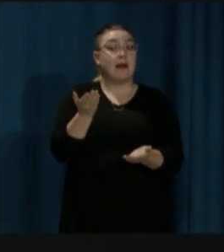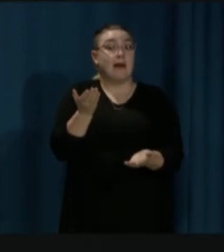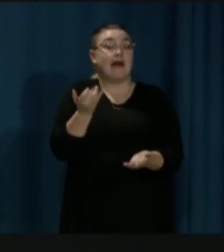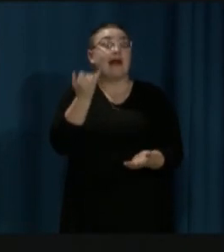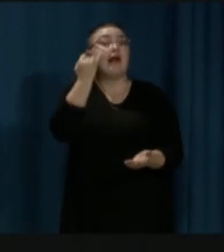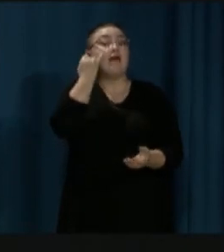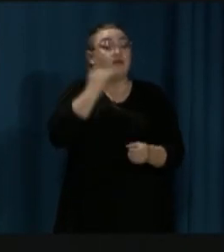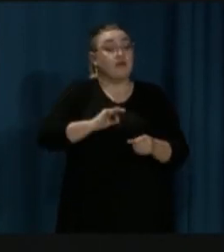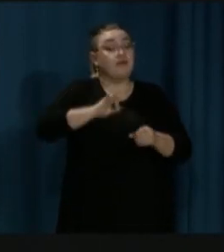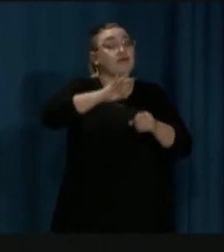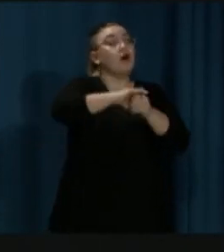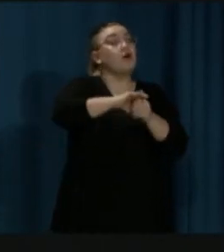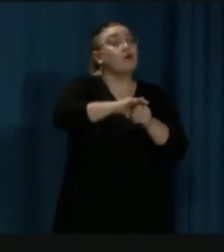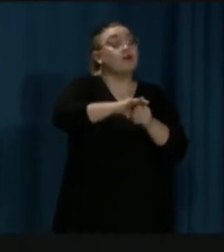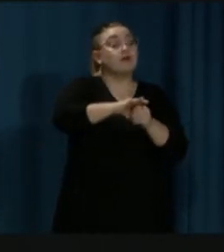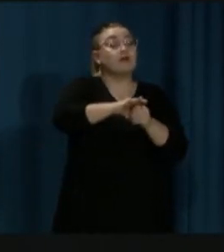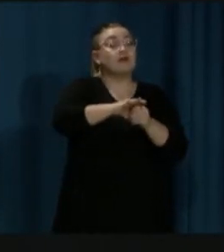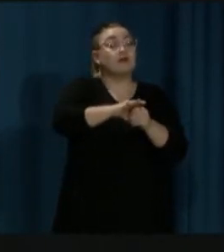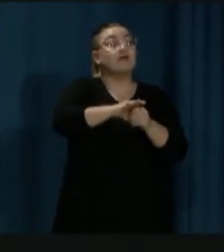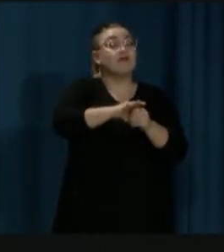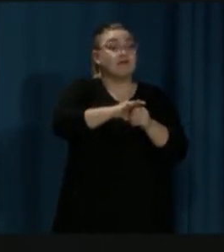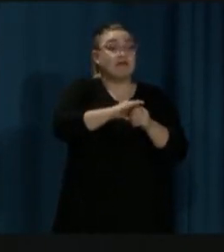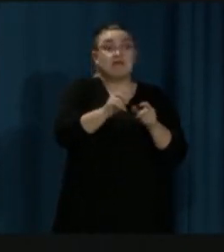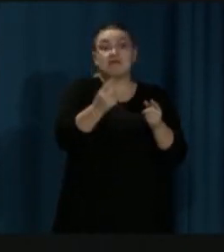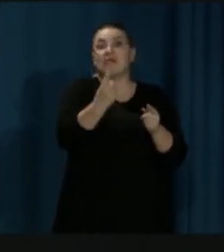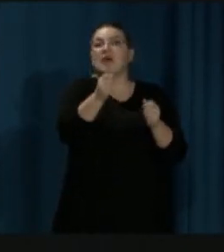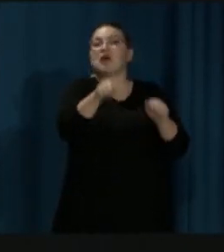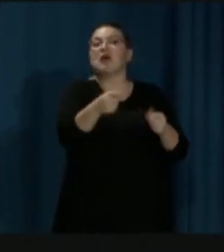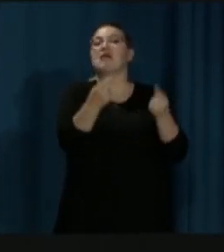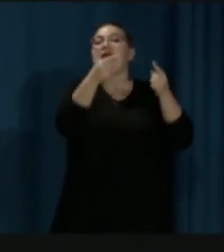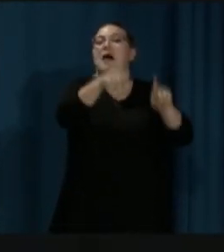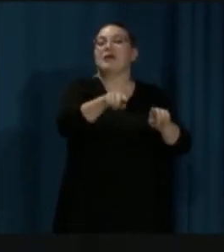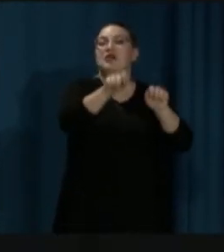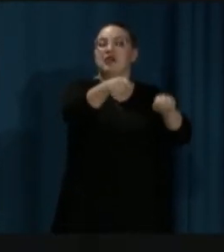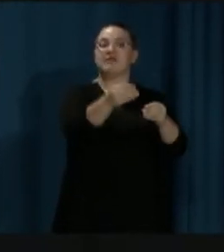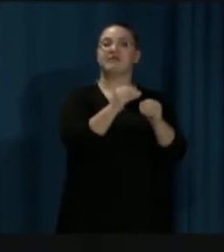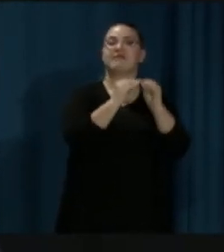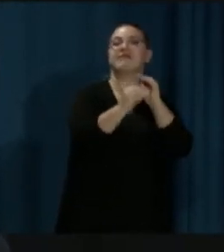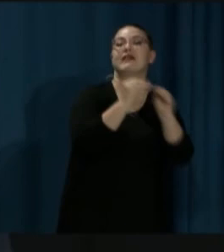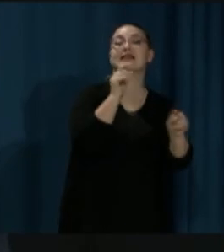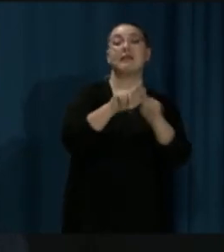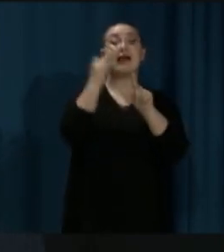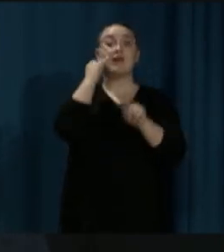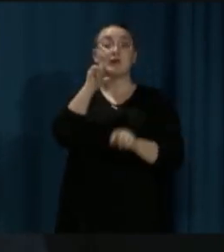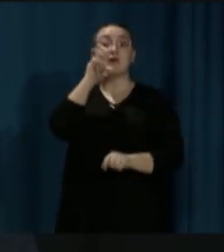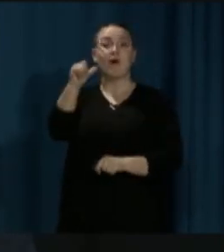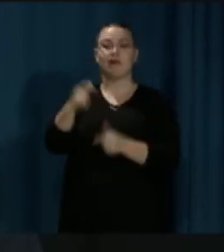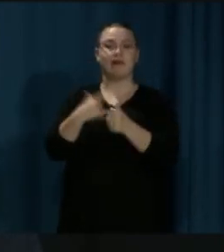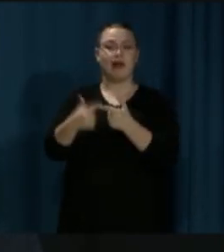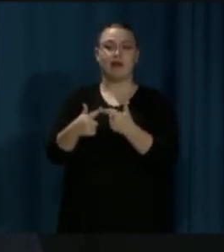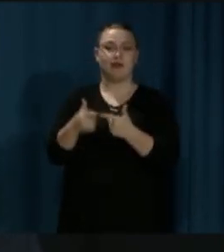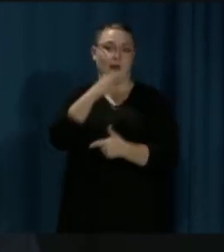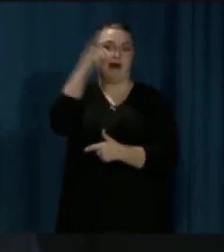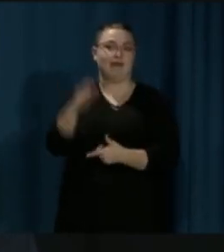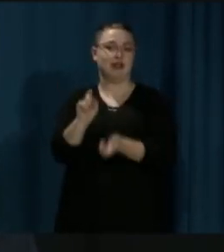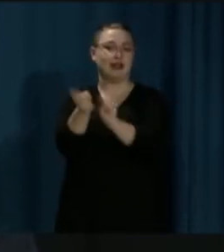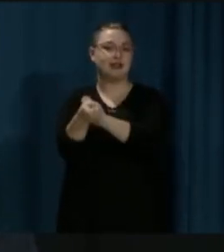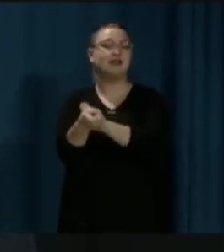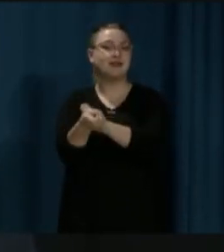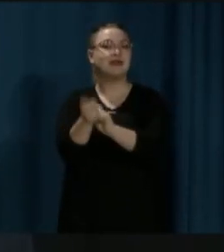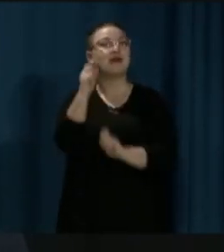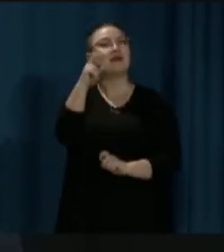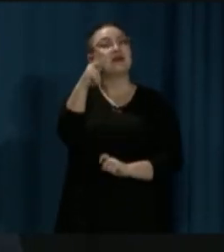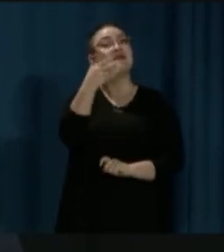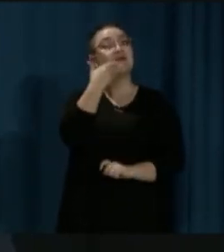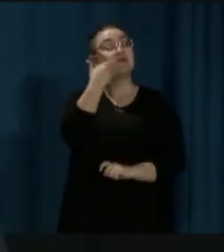you you're never going to get change if you're disconnected from it. Absolutely. Well, thank you. And of course, we can turn to